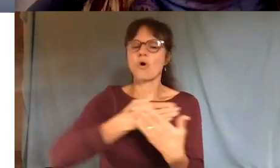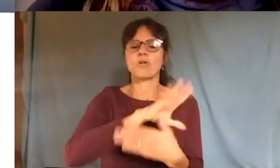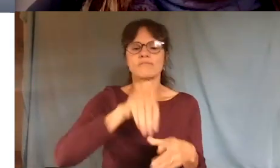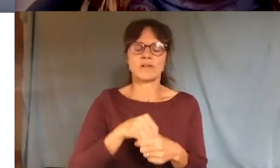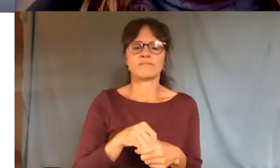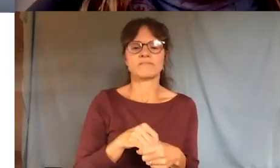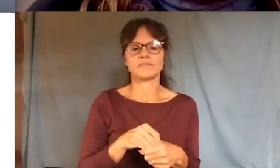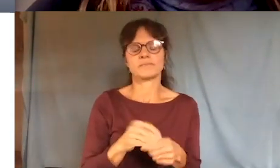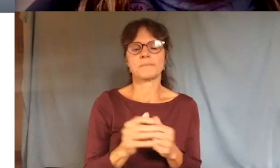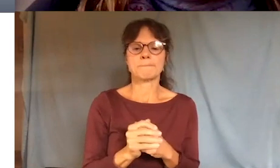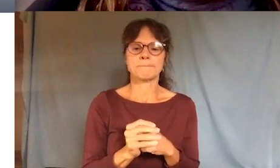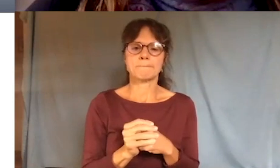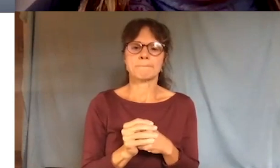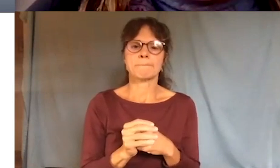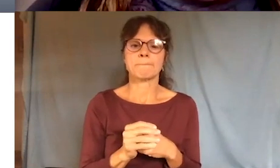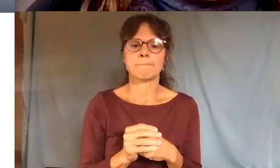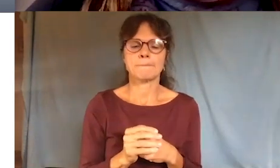Next slide, please.